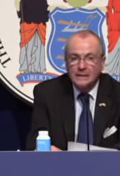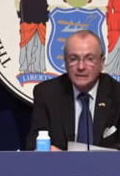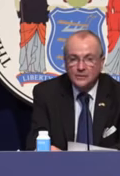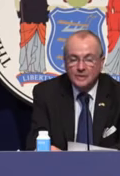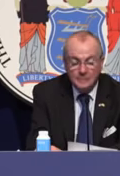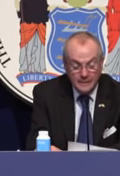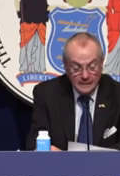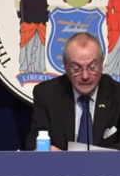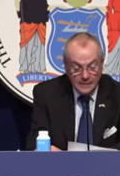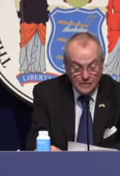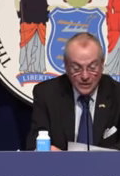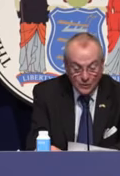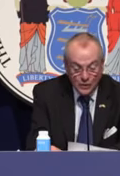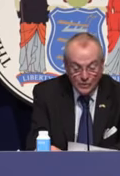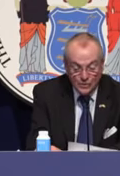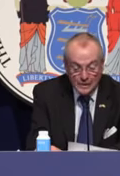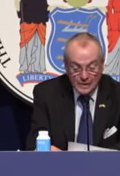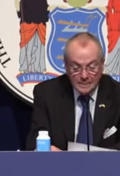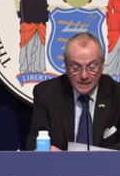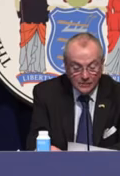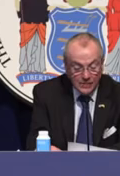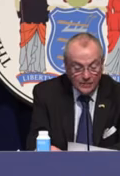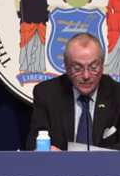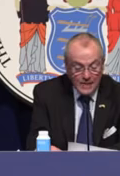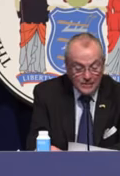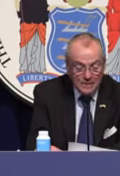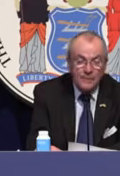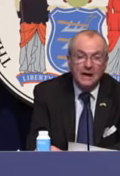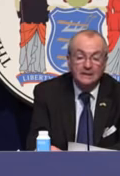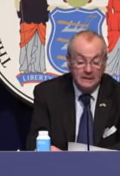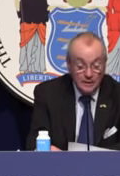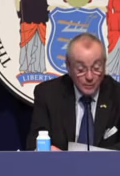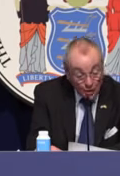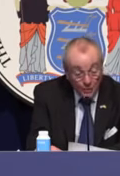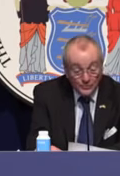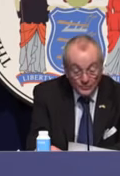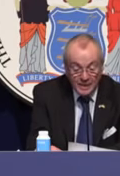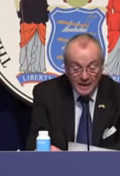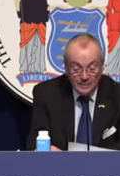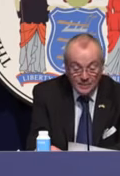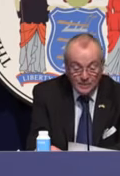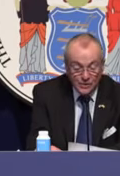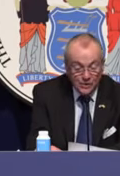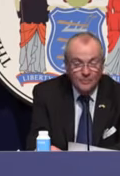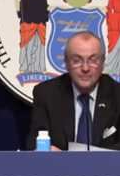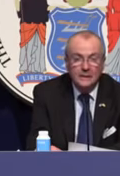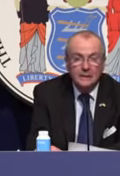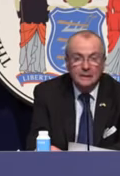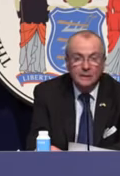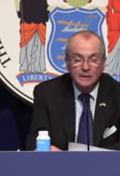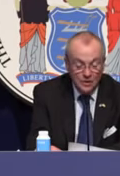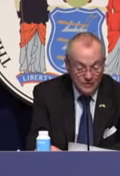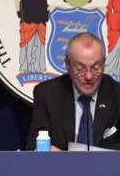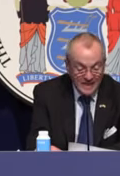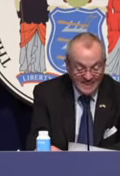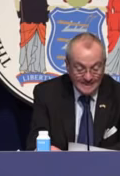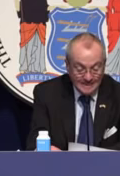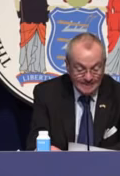traumatic brain injury. And he was on the road to reclaiming his health from that setback with hopes of being able to return home